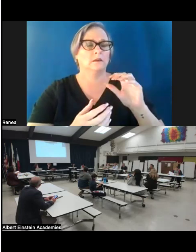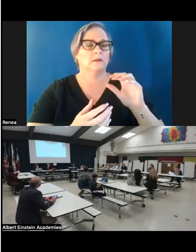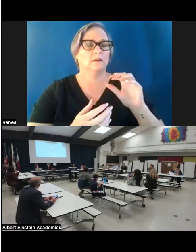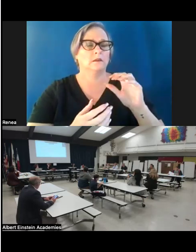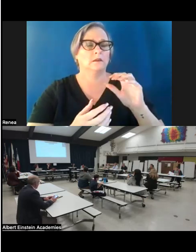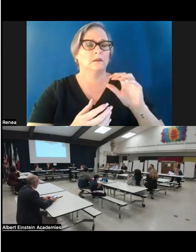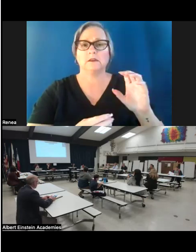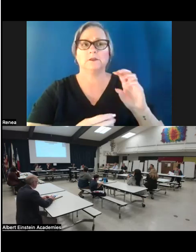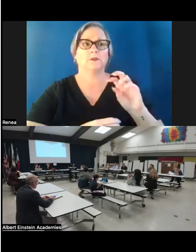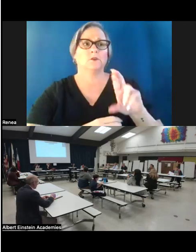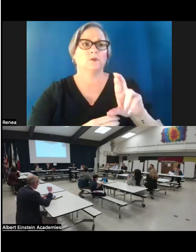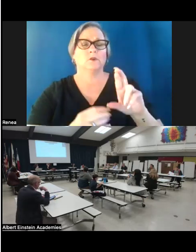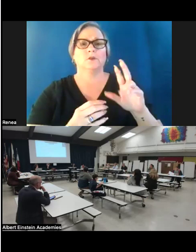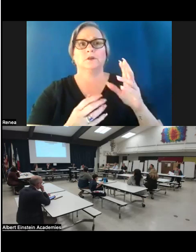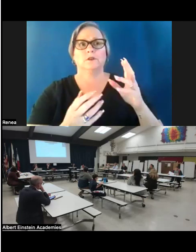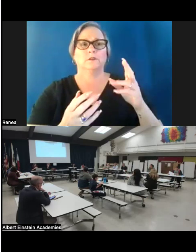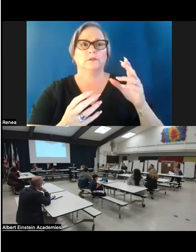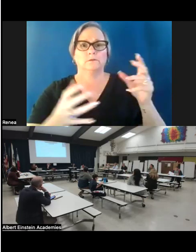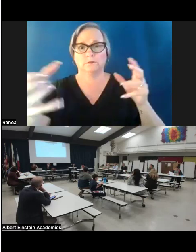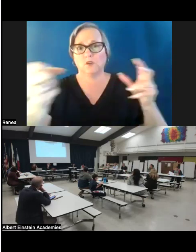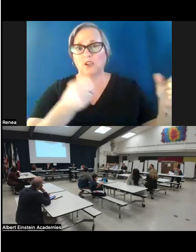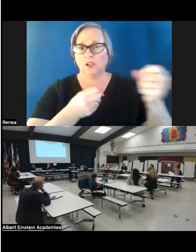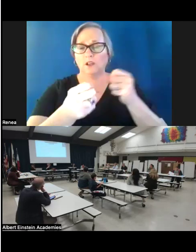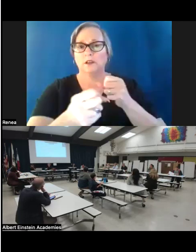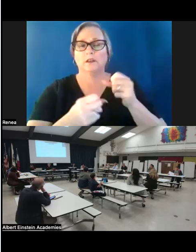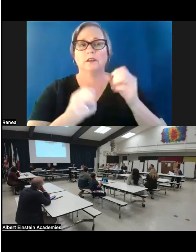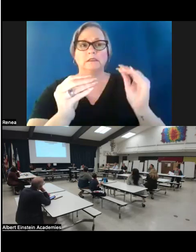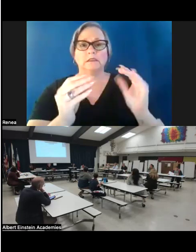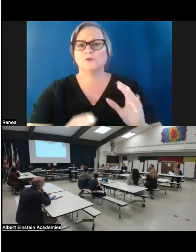expertise, or would it be going from teachers, and who would be responsible?